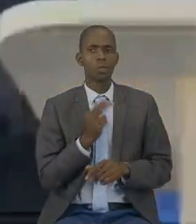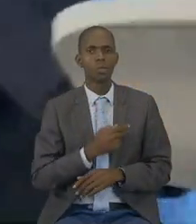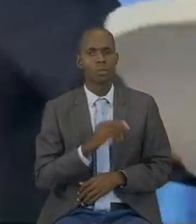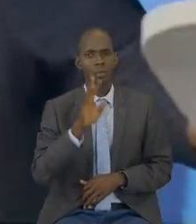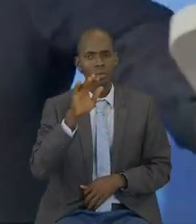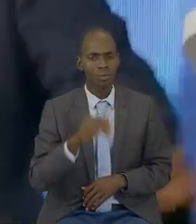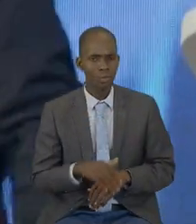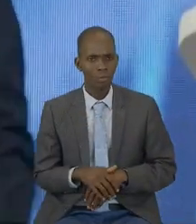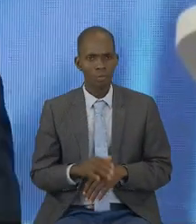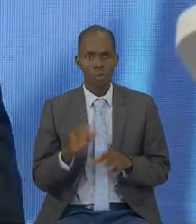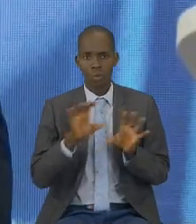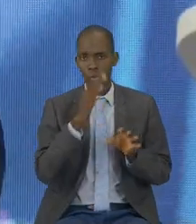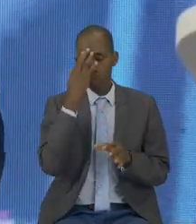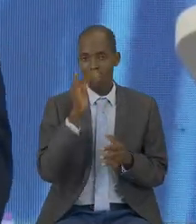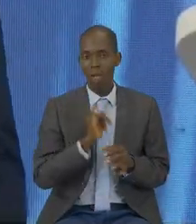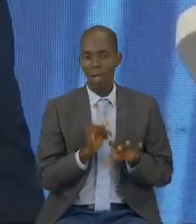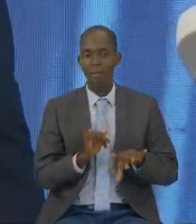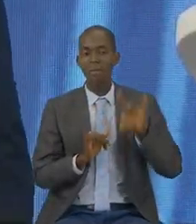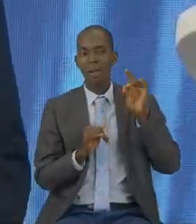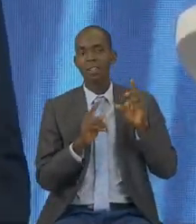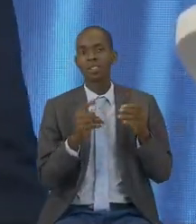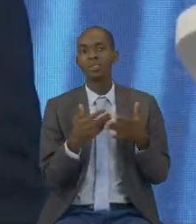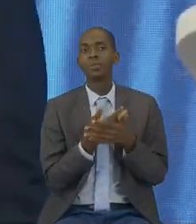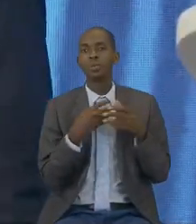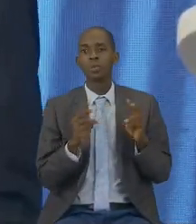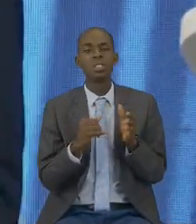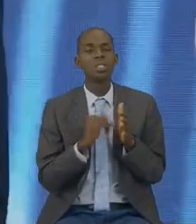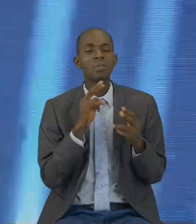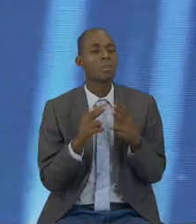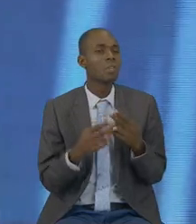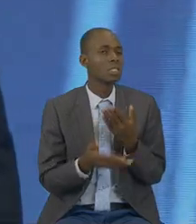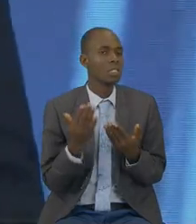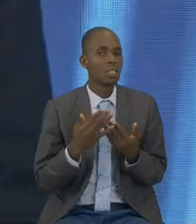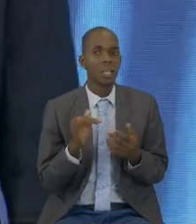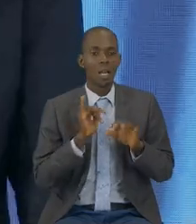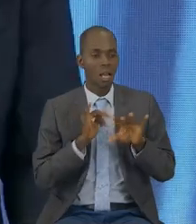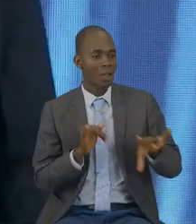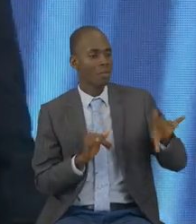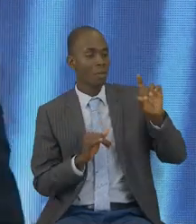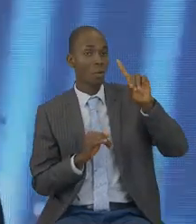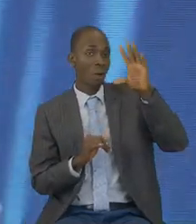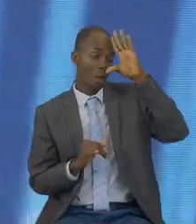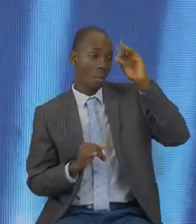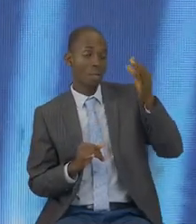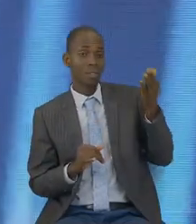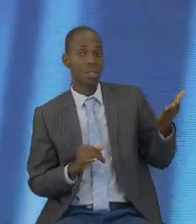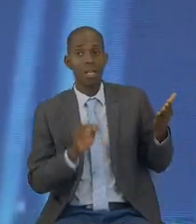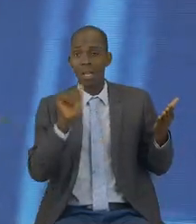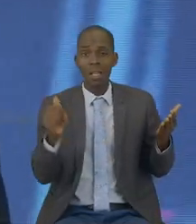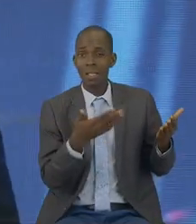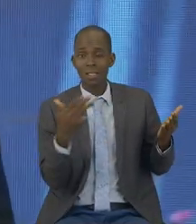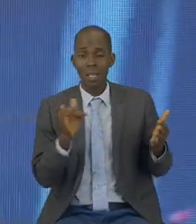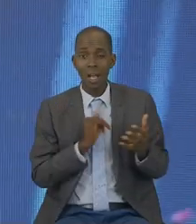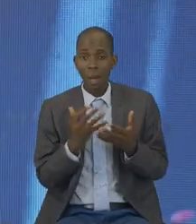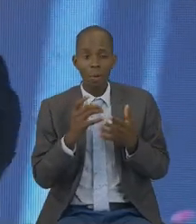I discover the way. Now, it's very easy. I discovered a man. Anything I want, he'll